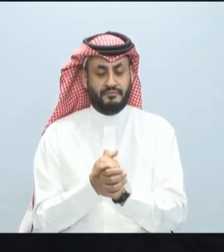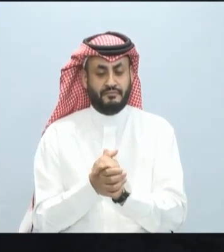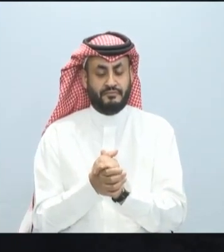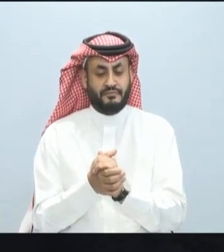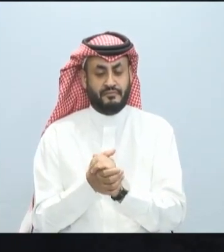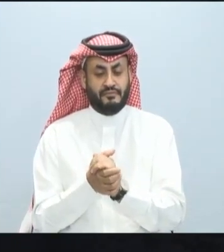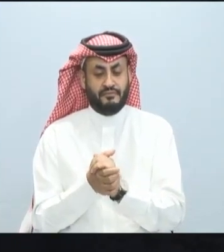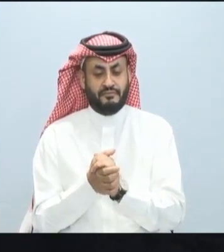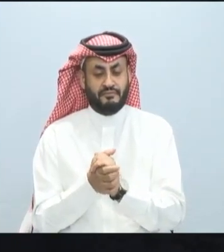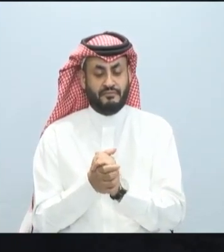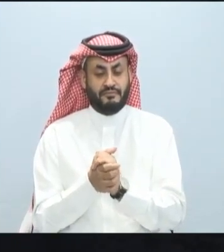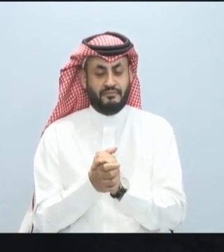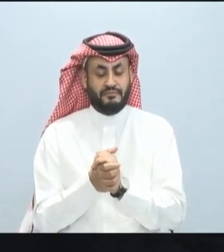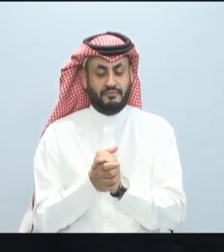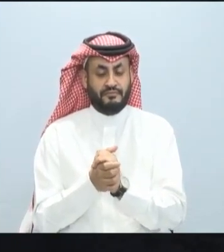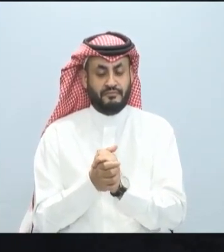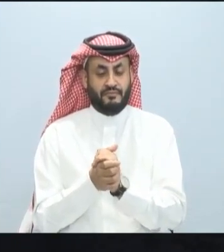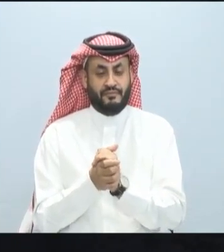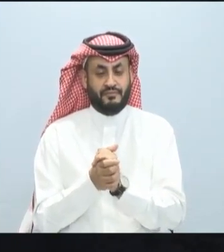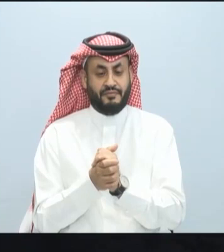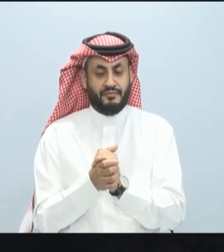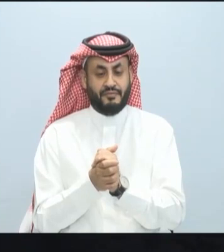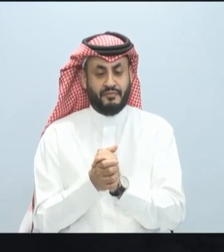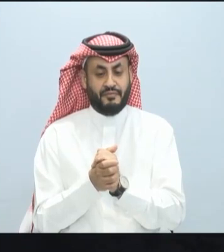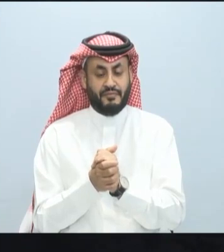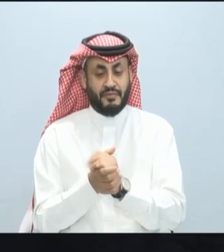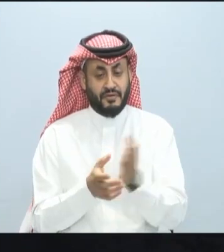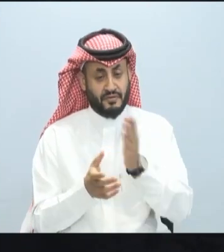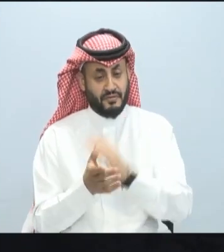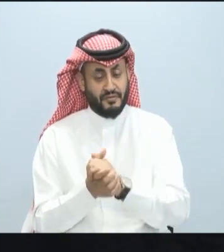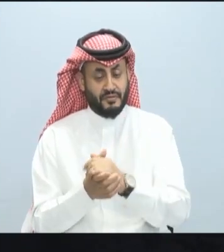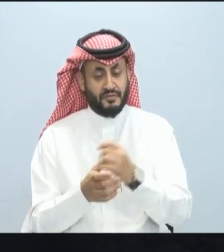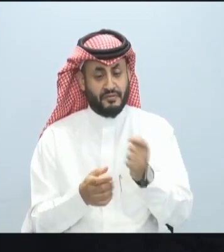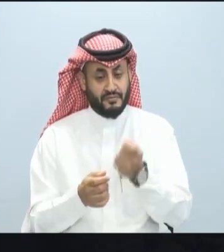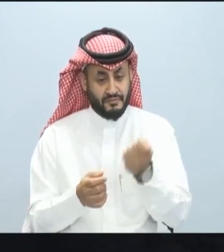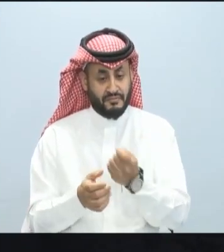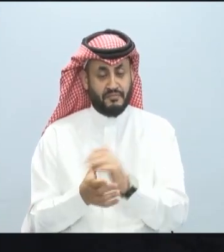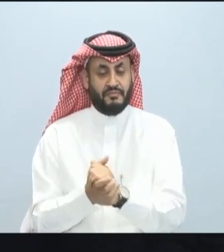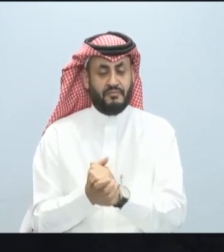about the idea of film genres with a creative matter. You're going to start writing and good luck.